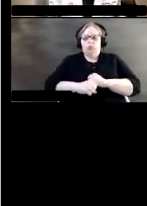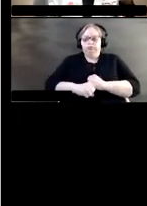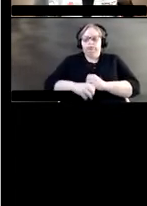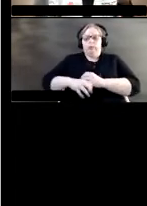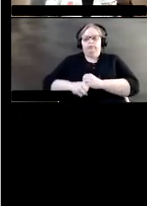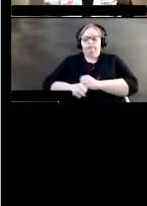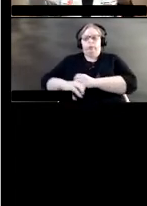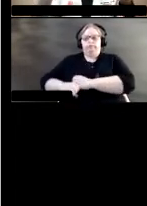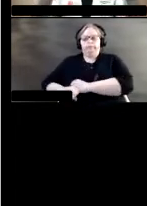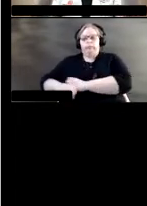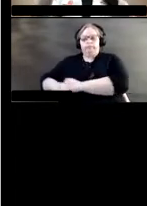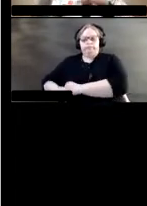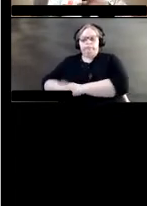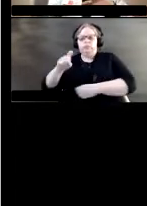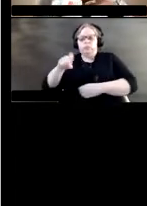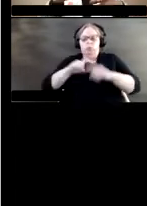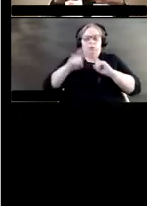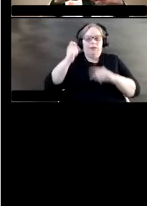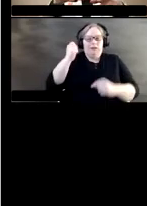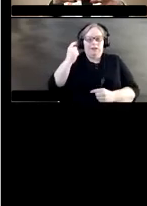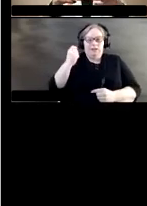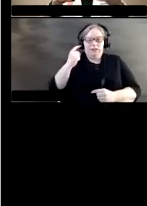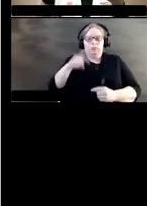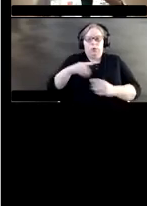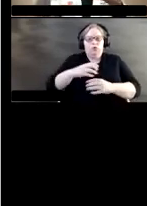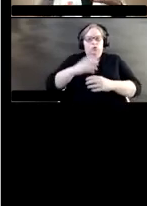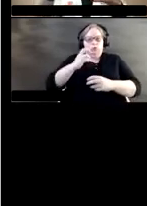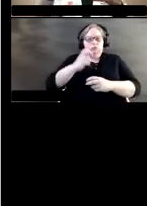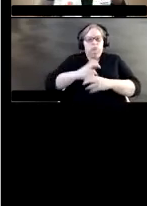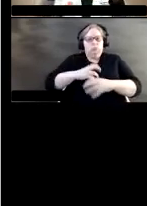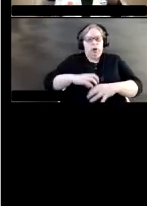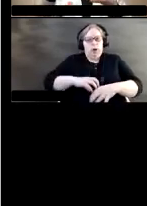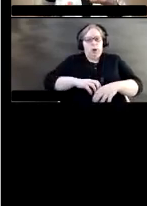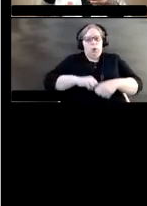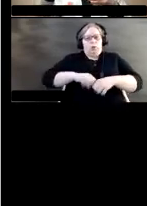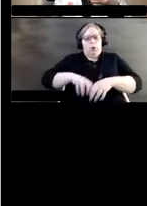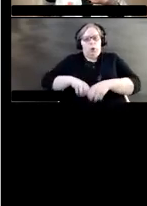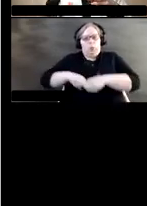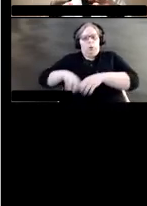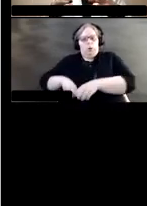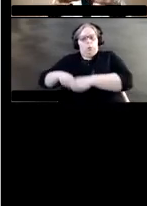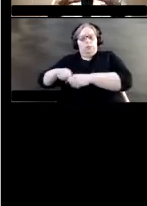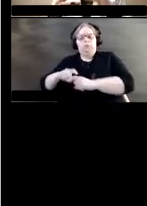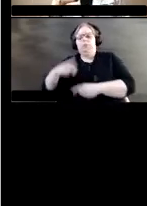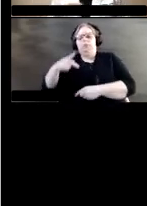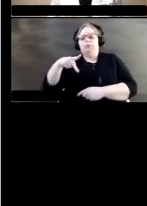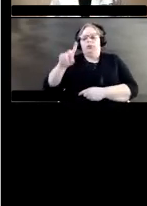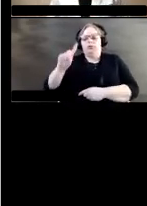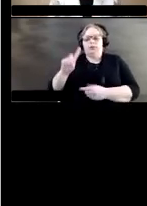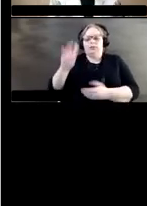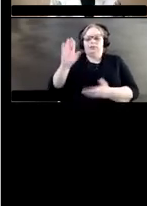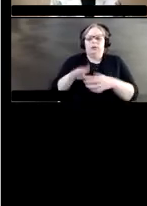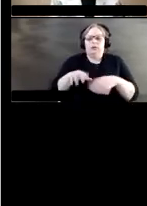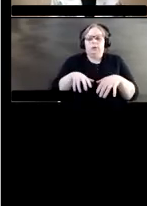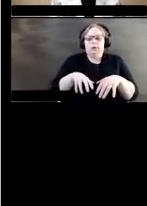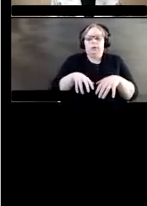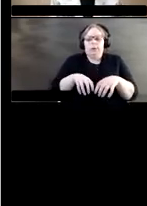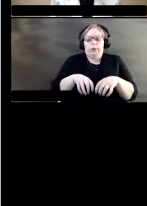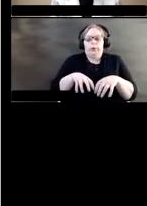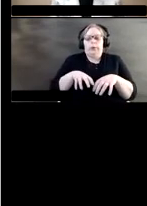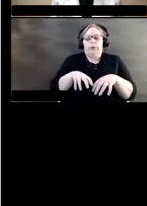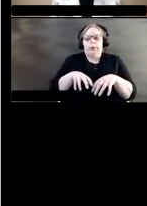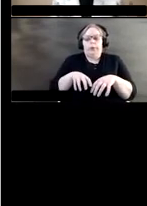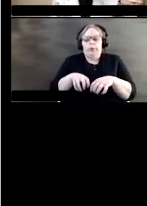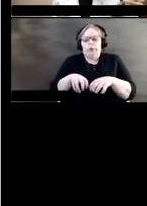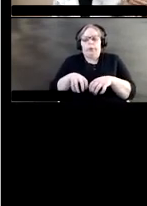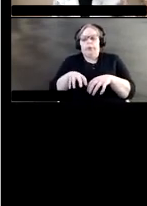Well, in Parkinson's, it's supposed to be a hard contraction, you know. In Parkinson's, it's less. There's not as much contraction of that bowel. So